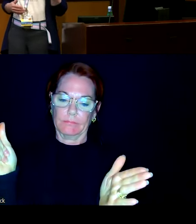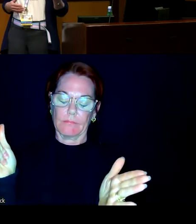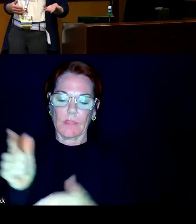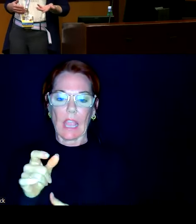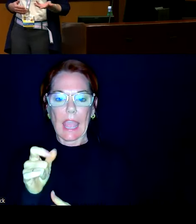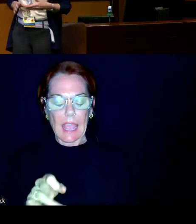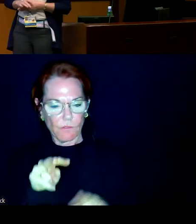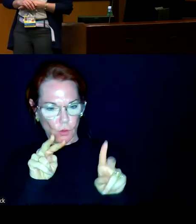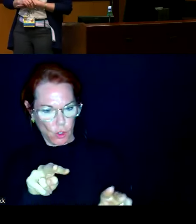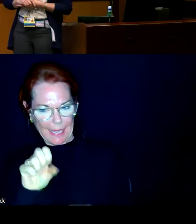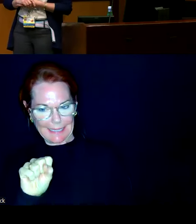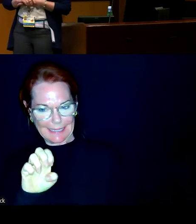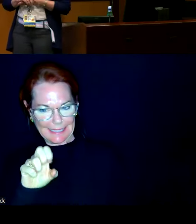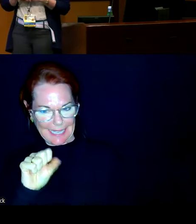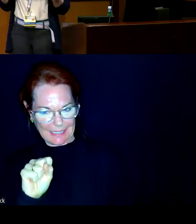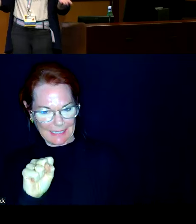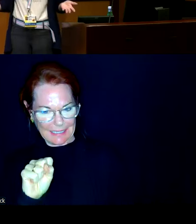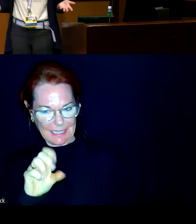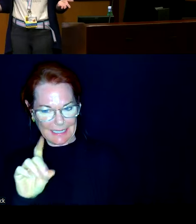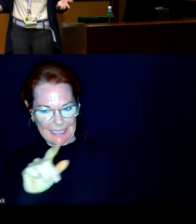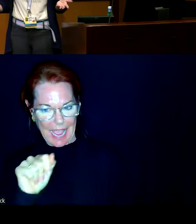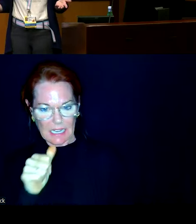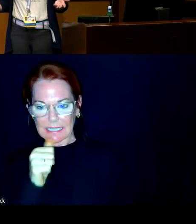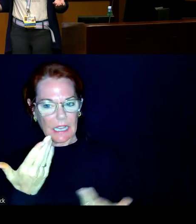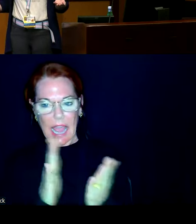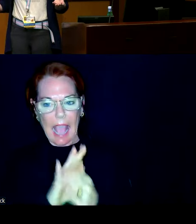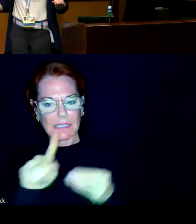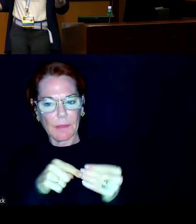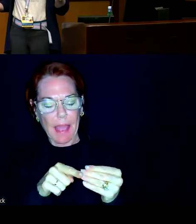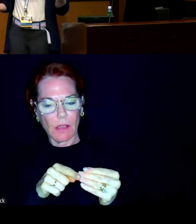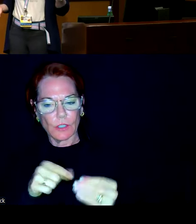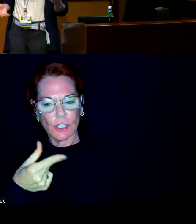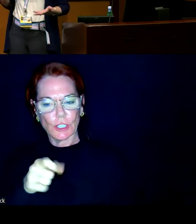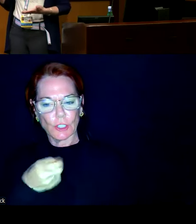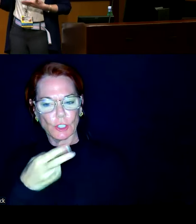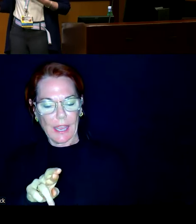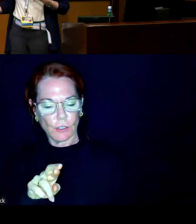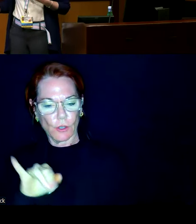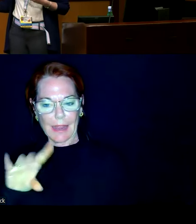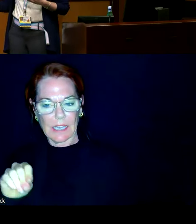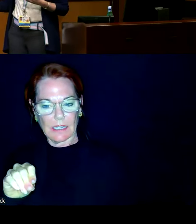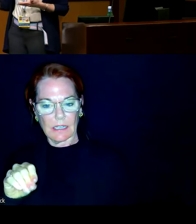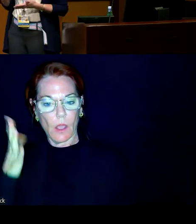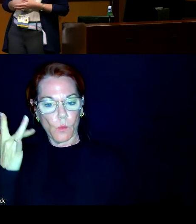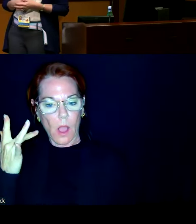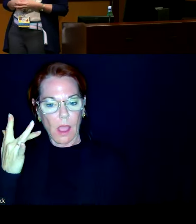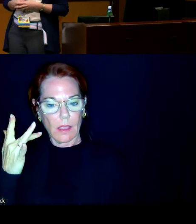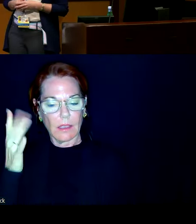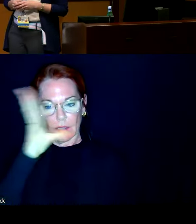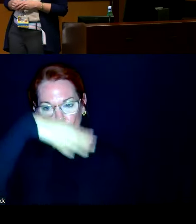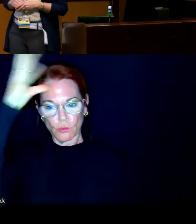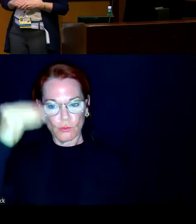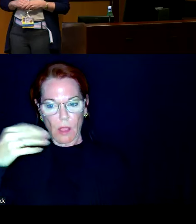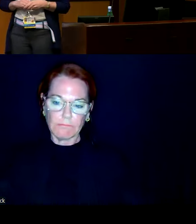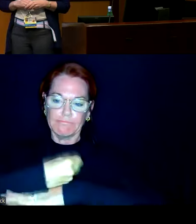census data, it's not asking about gender identity. Trump shut that down. And so in the surveys that are population-based, actually